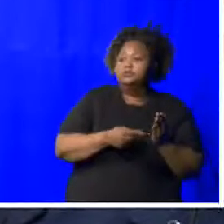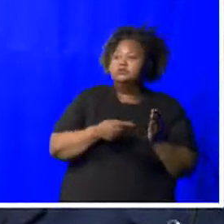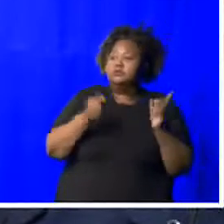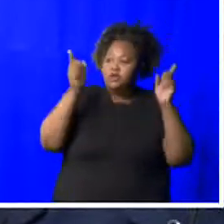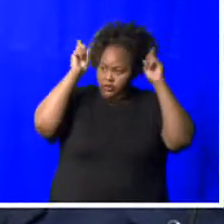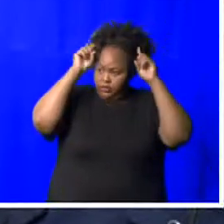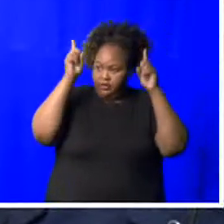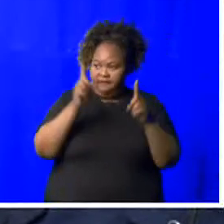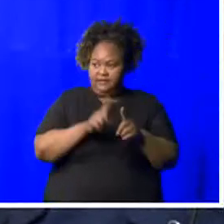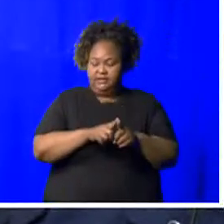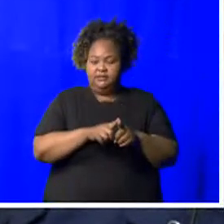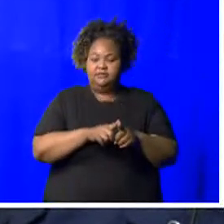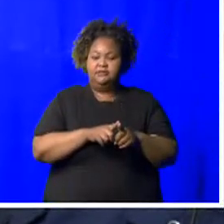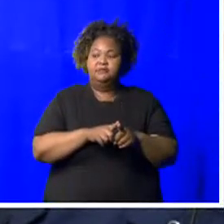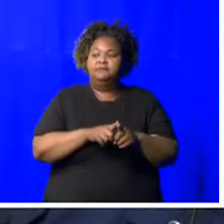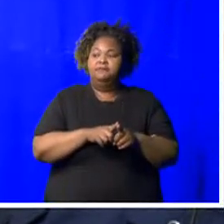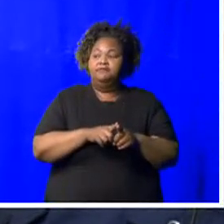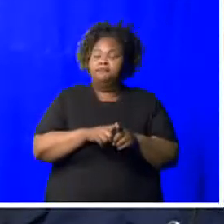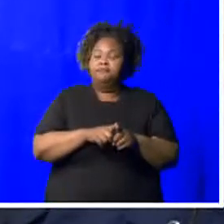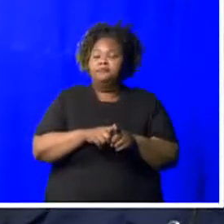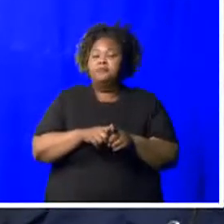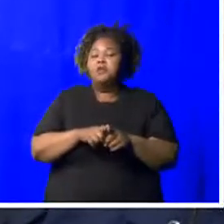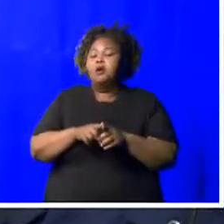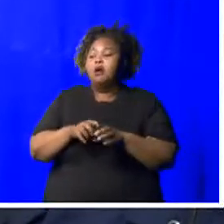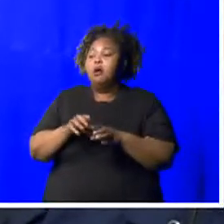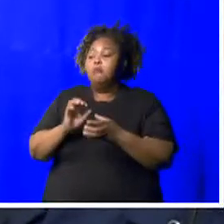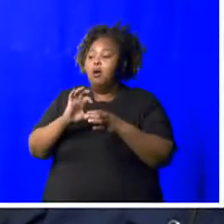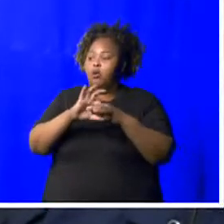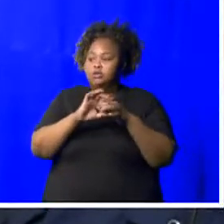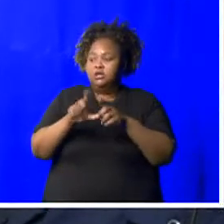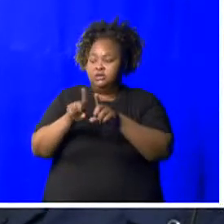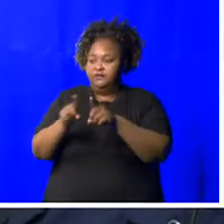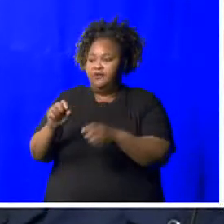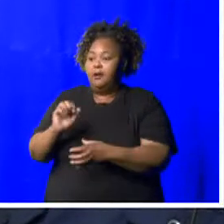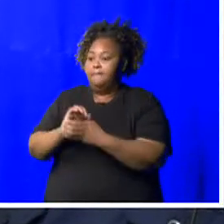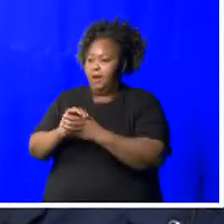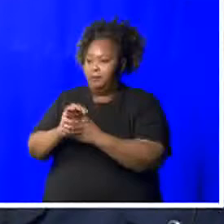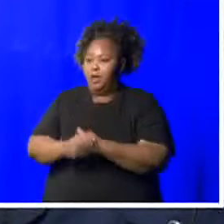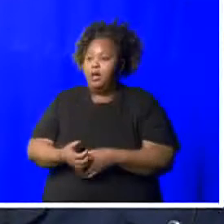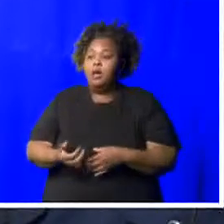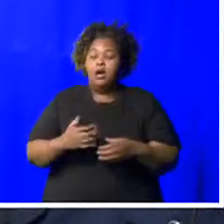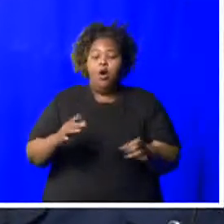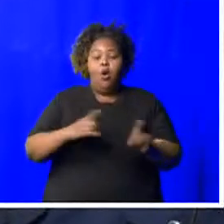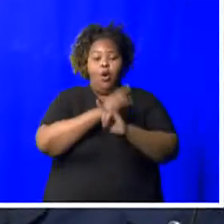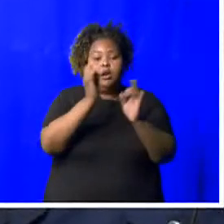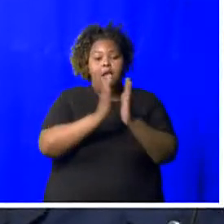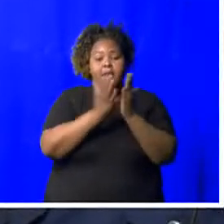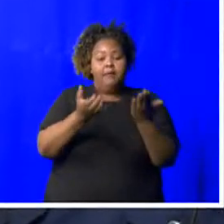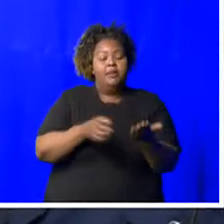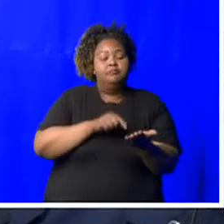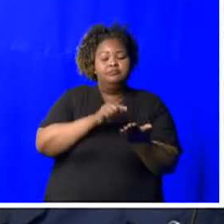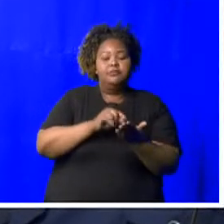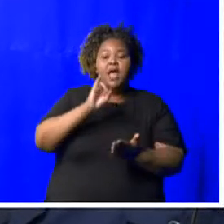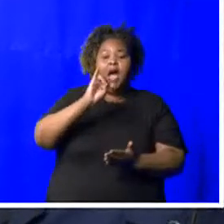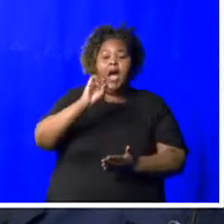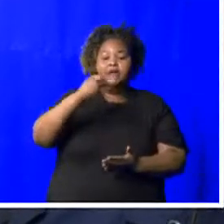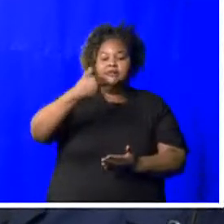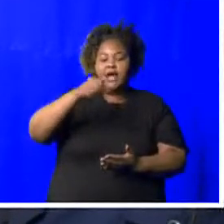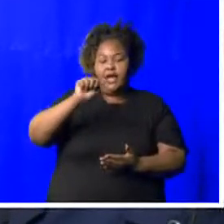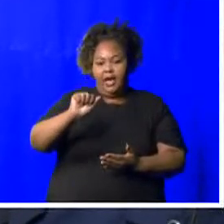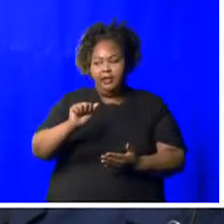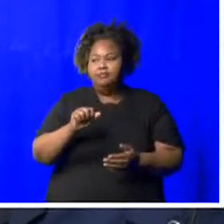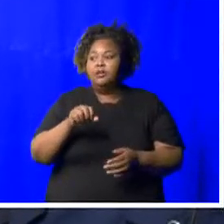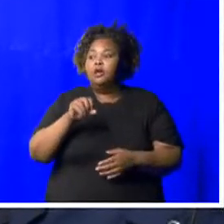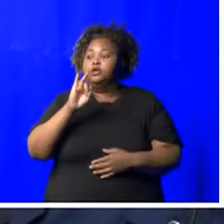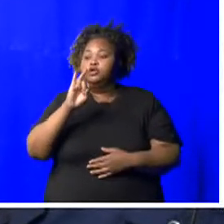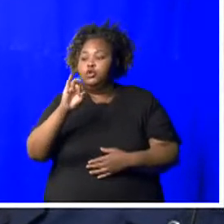society. Lastly, I'd like to quote a scripture from Isaiah 41, verse 13. For I am